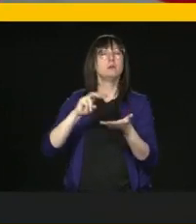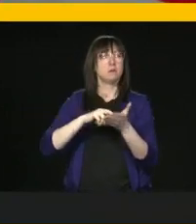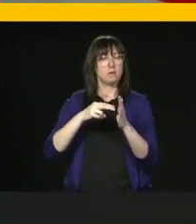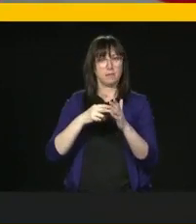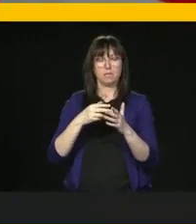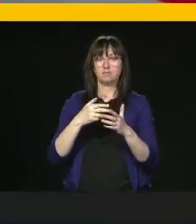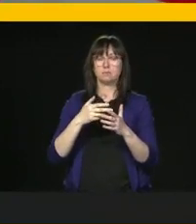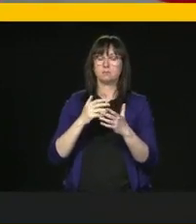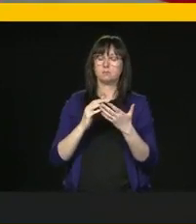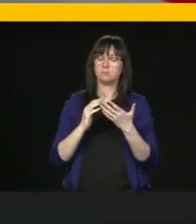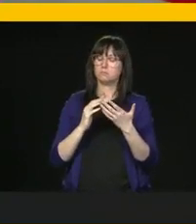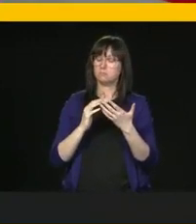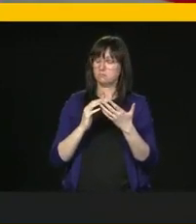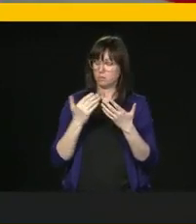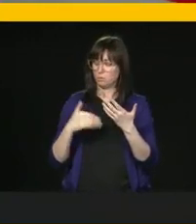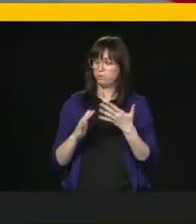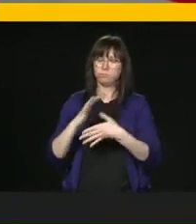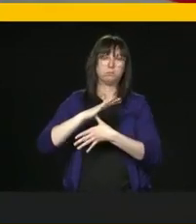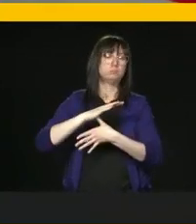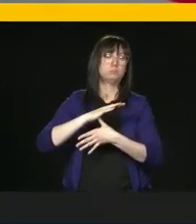essentially